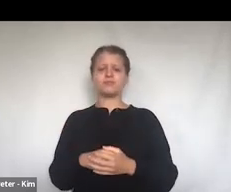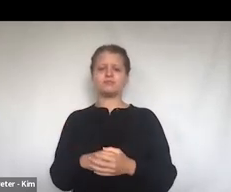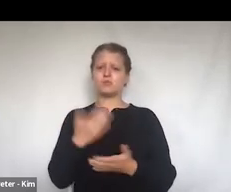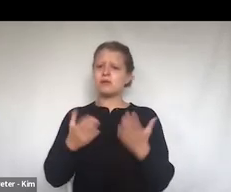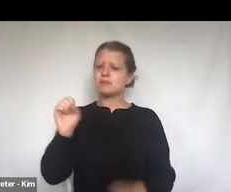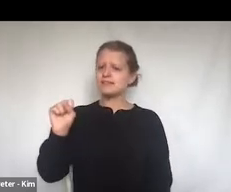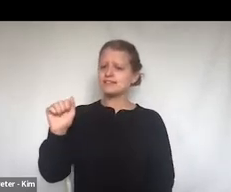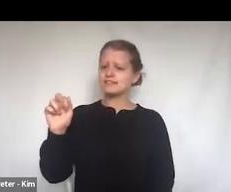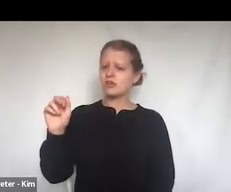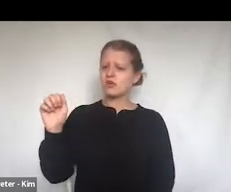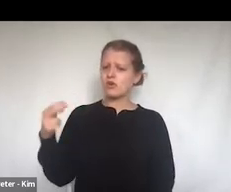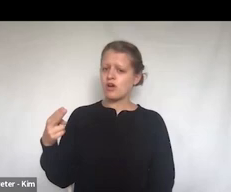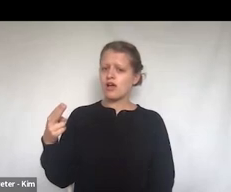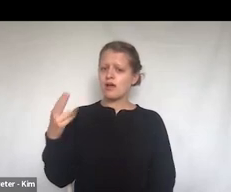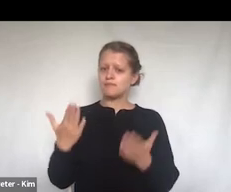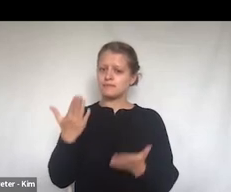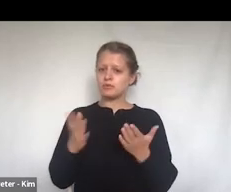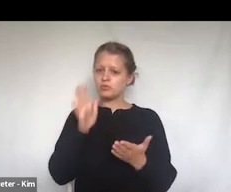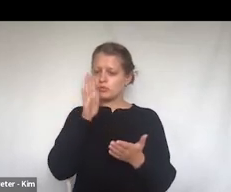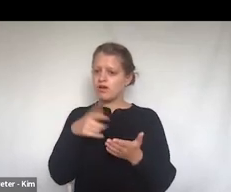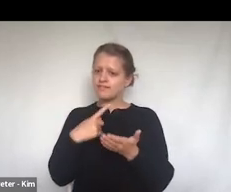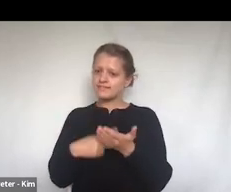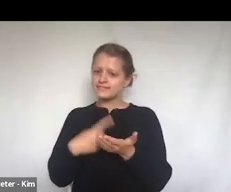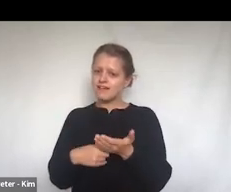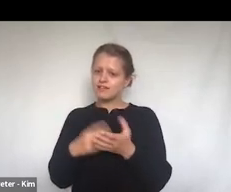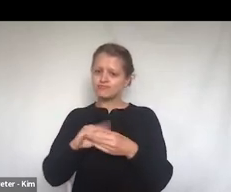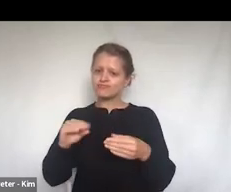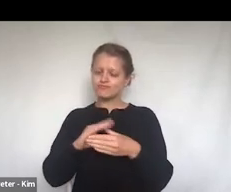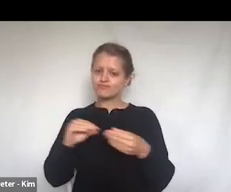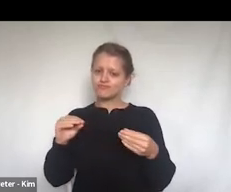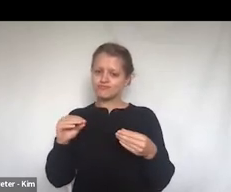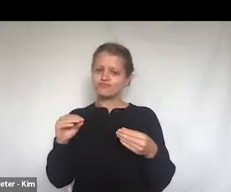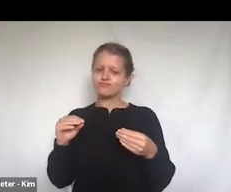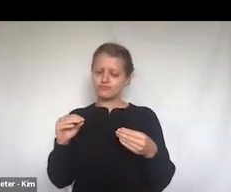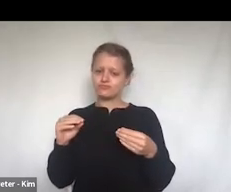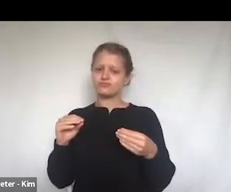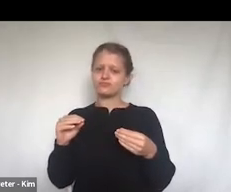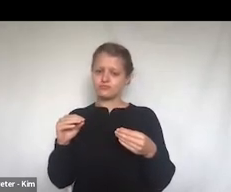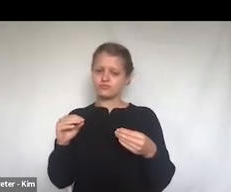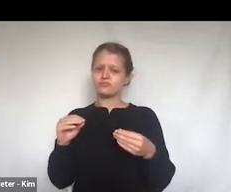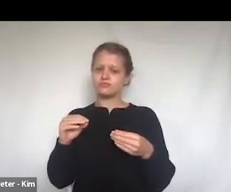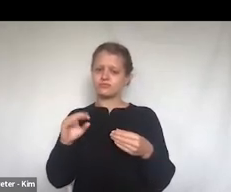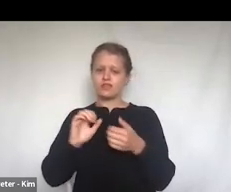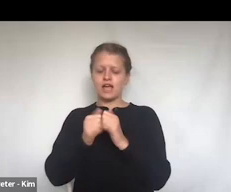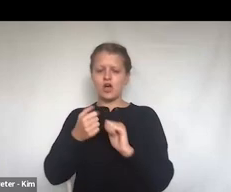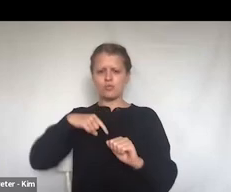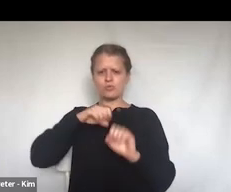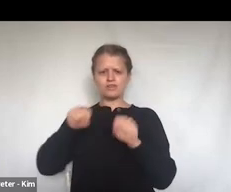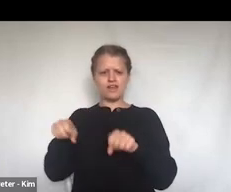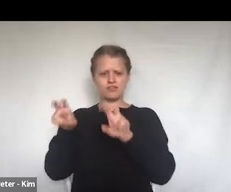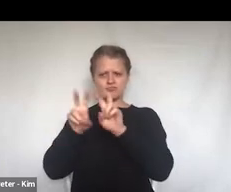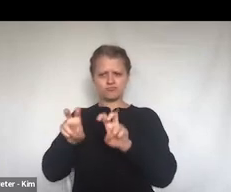shift gears, and if you could talk to us a little bit about, you know, how should we be evaluating